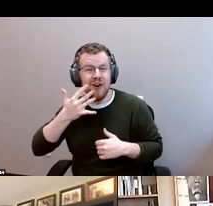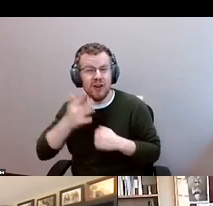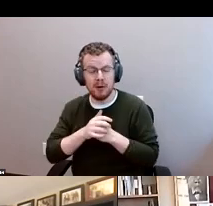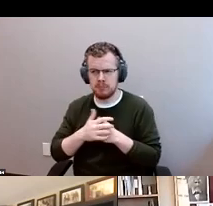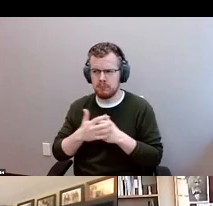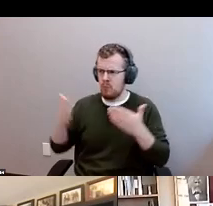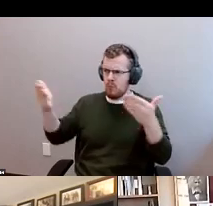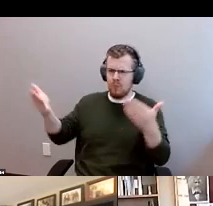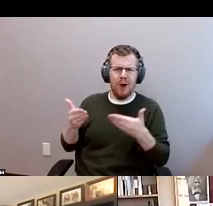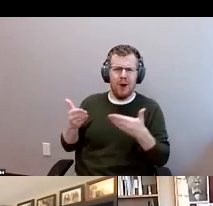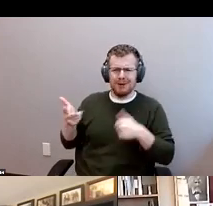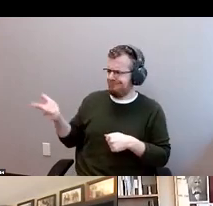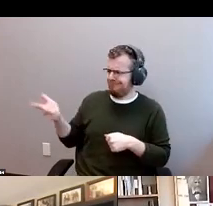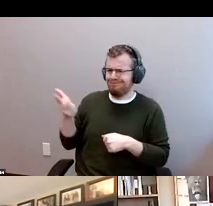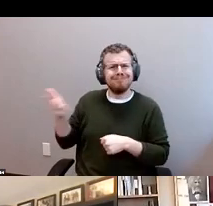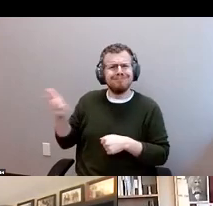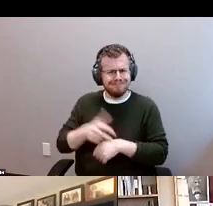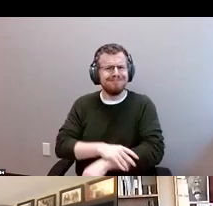and Junius.